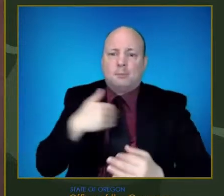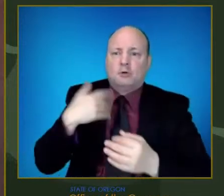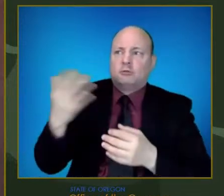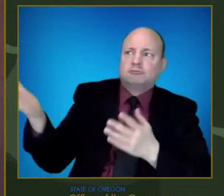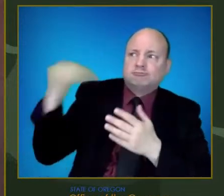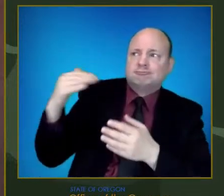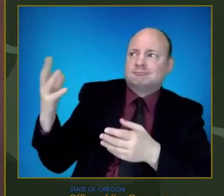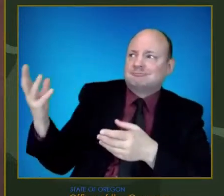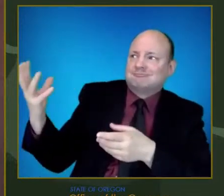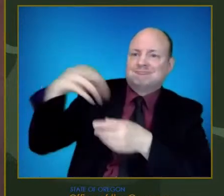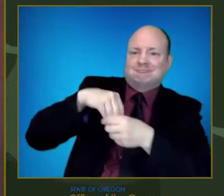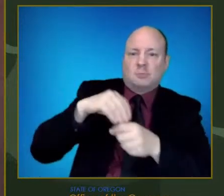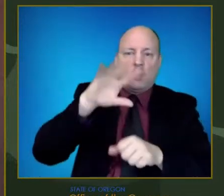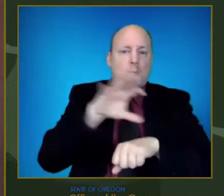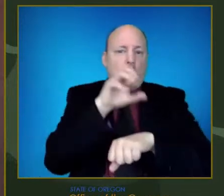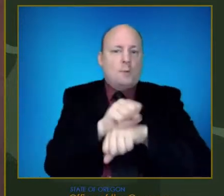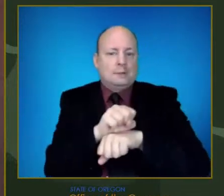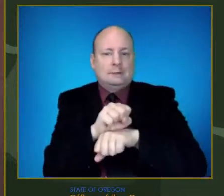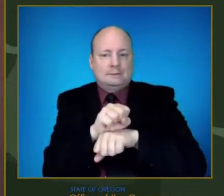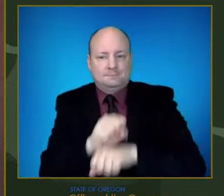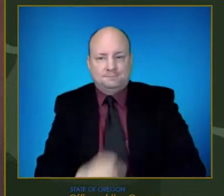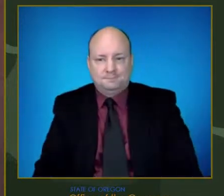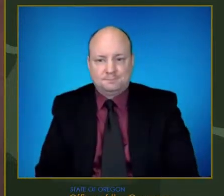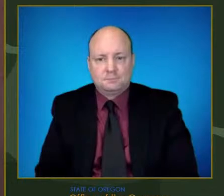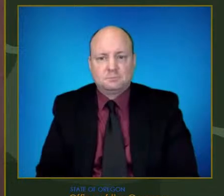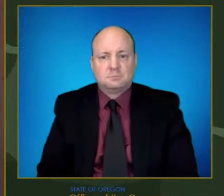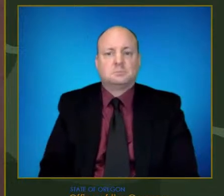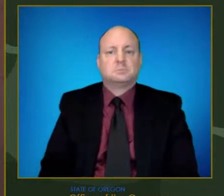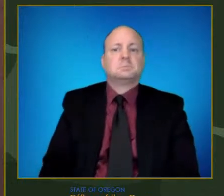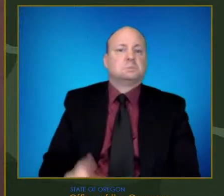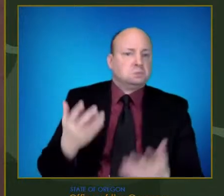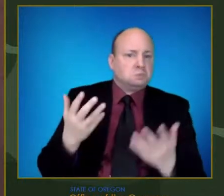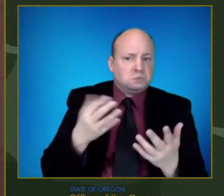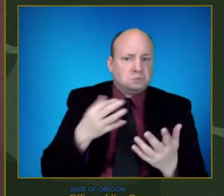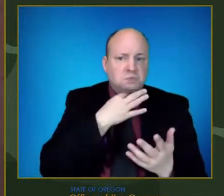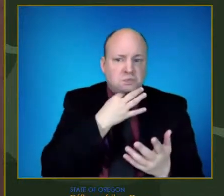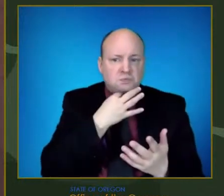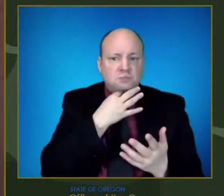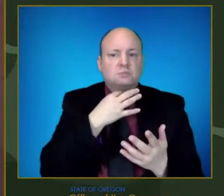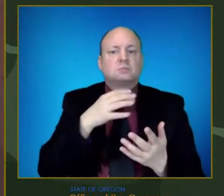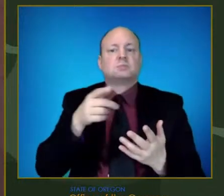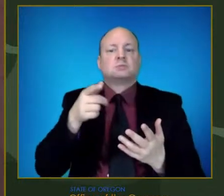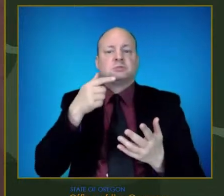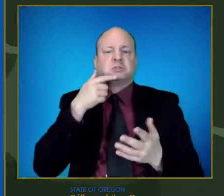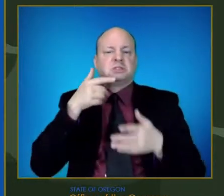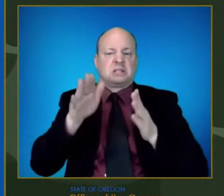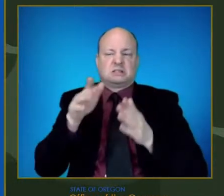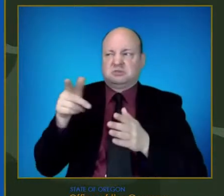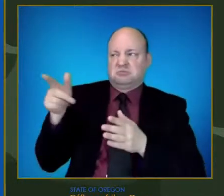own appointment. Thank you. Thanks, Pat. I'm going to turn that over to Director Allen.